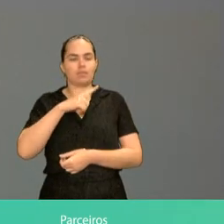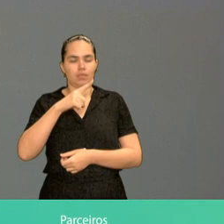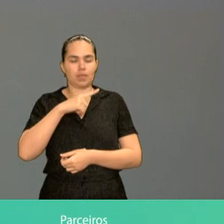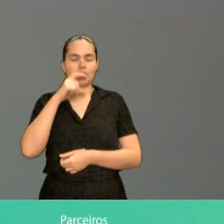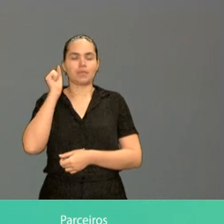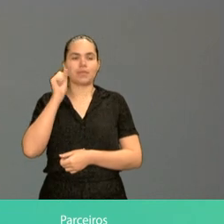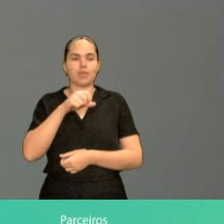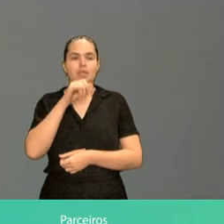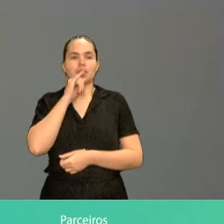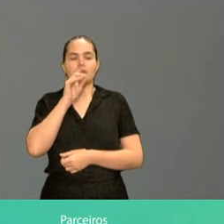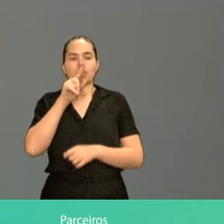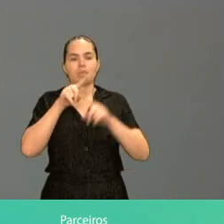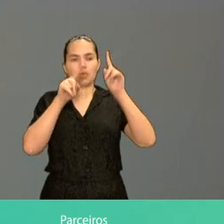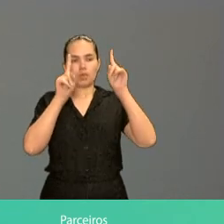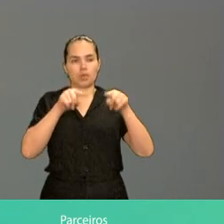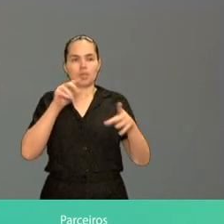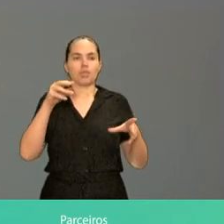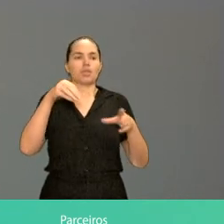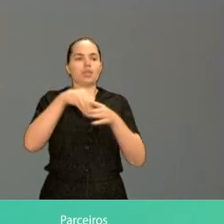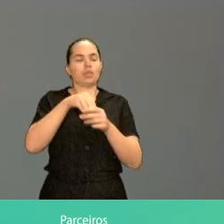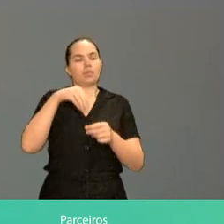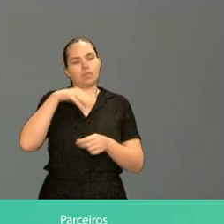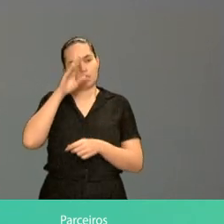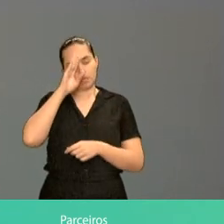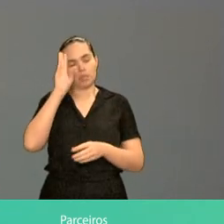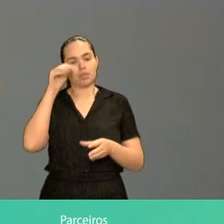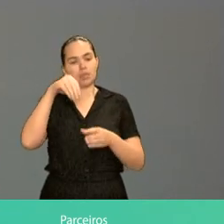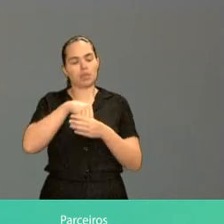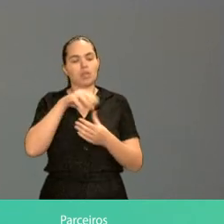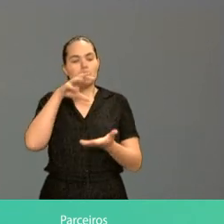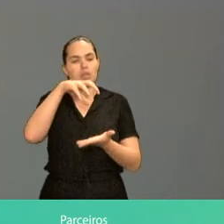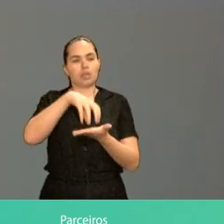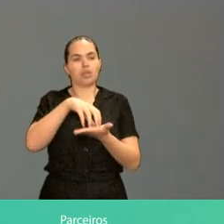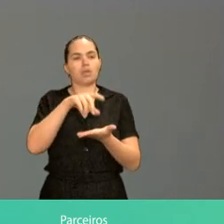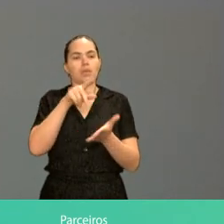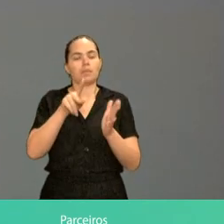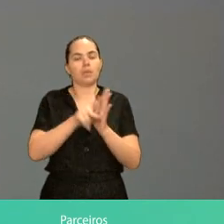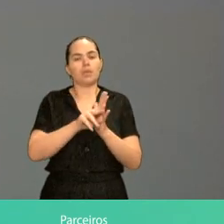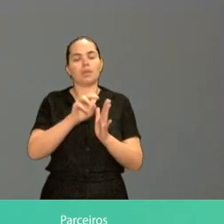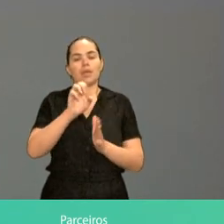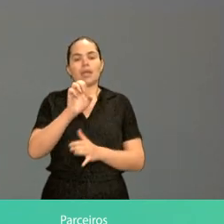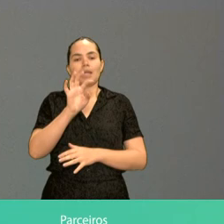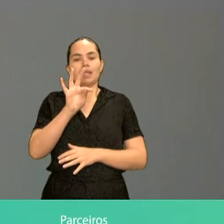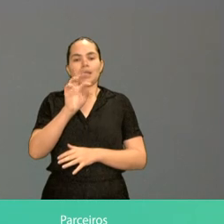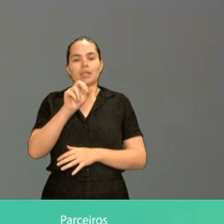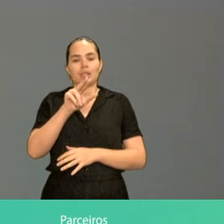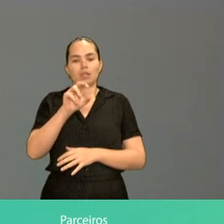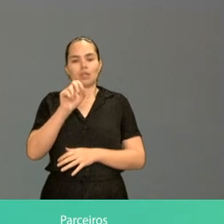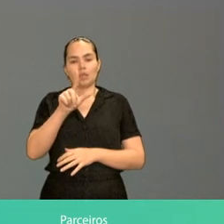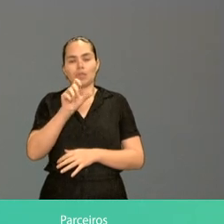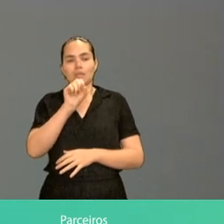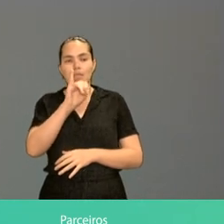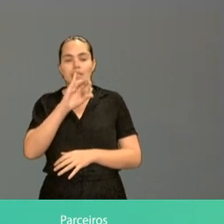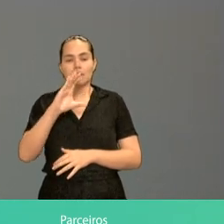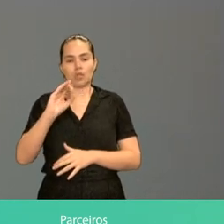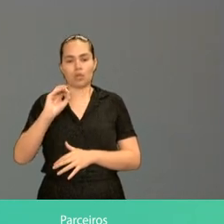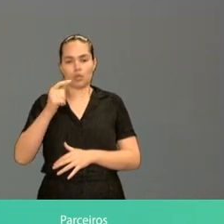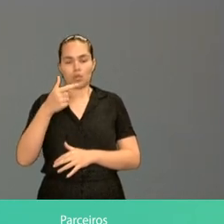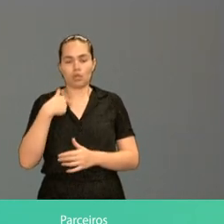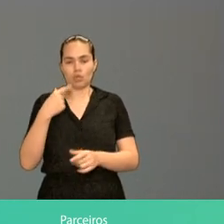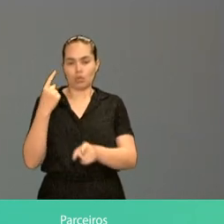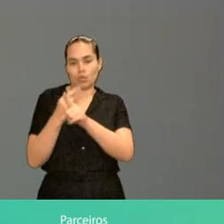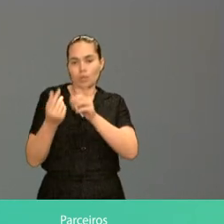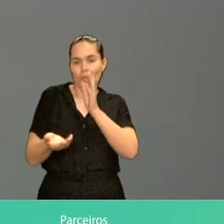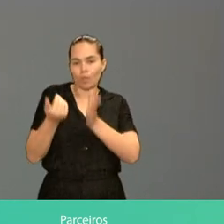question. We have this project within our sugar and ethanol plants, and if this